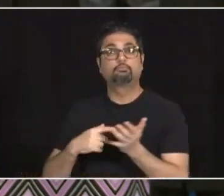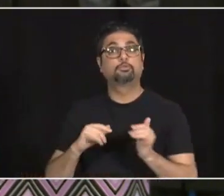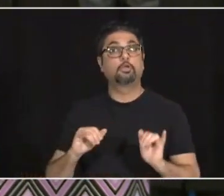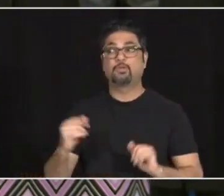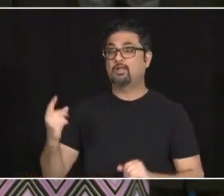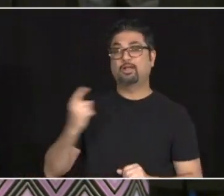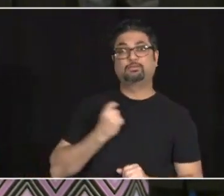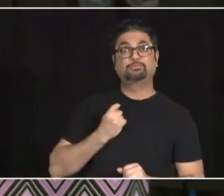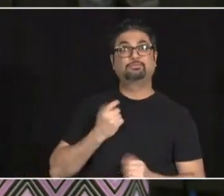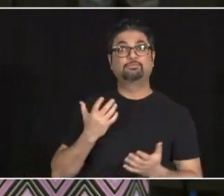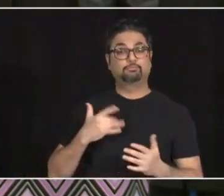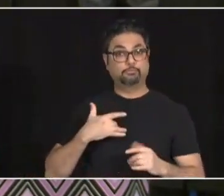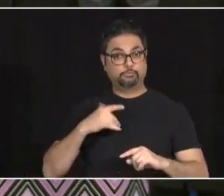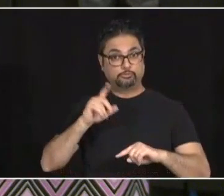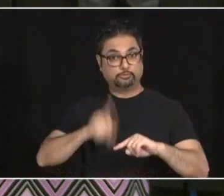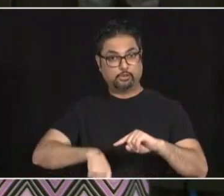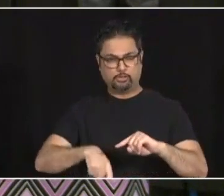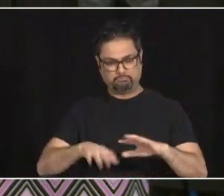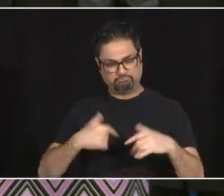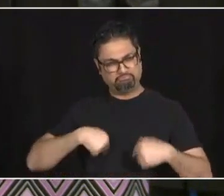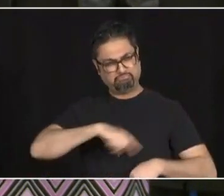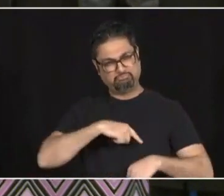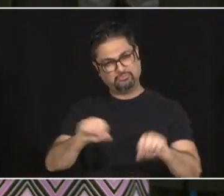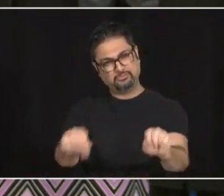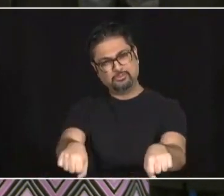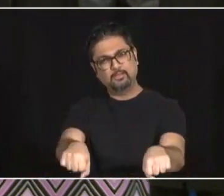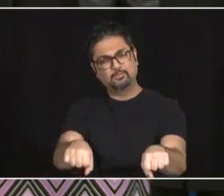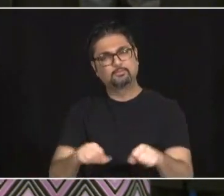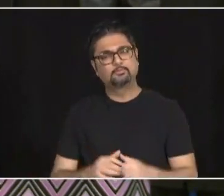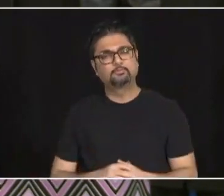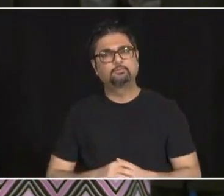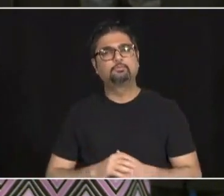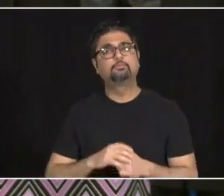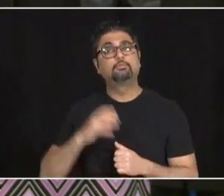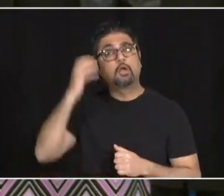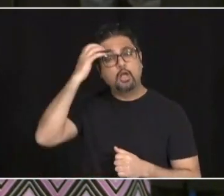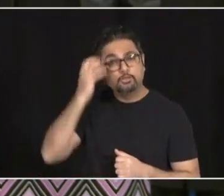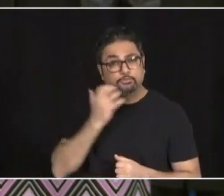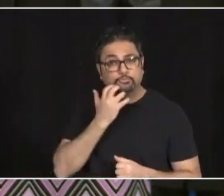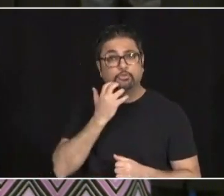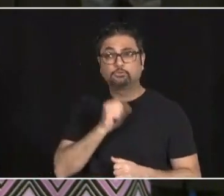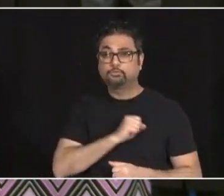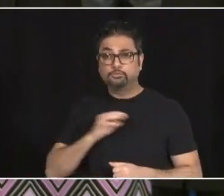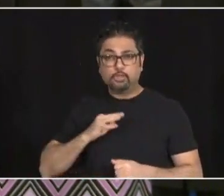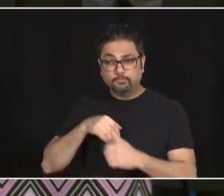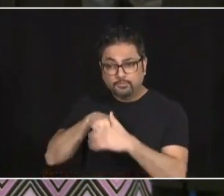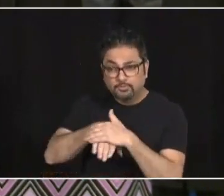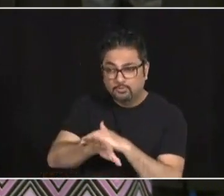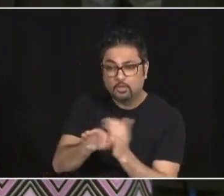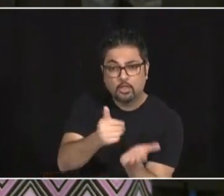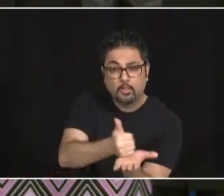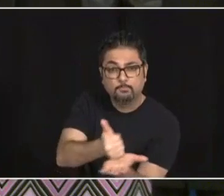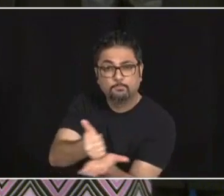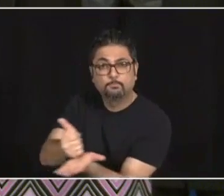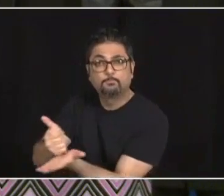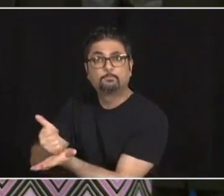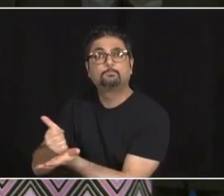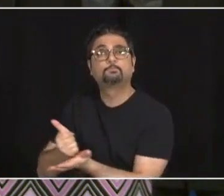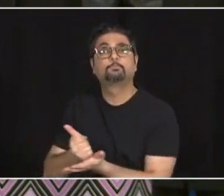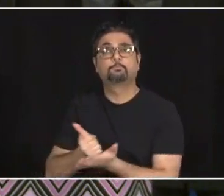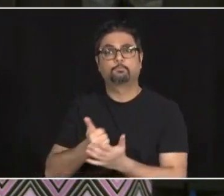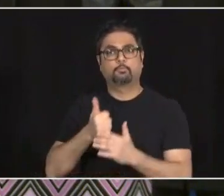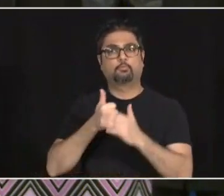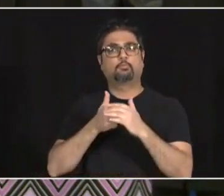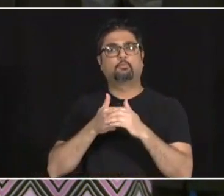to get the hospital into the facility through a public order through Durham Health, or bringing